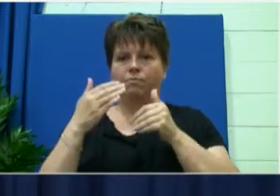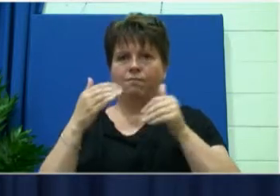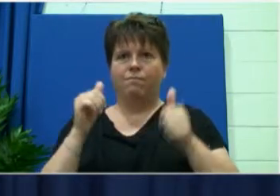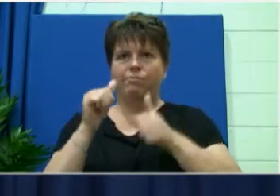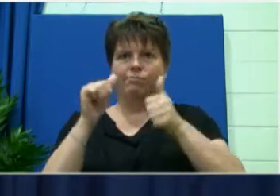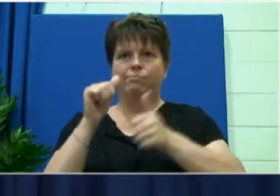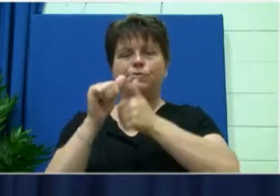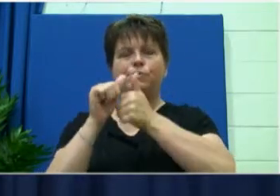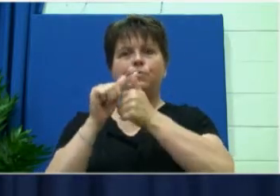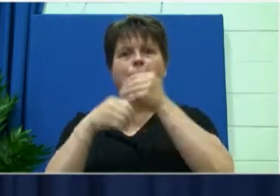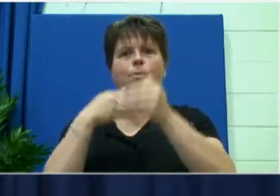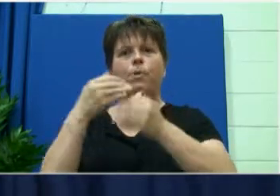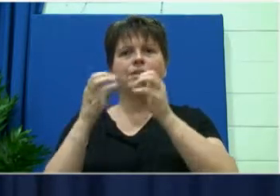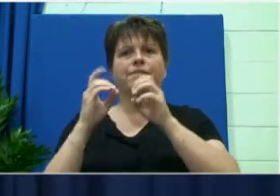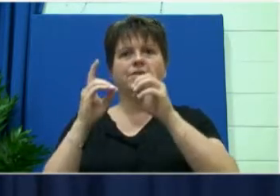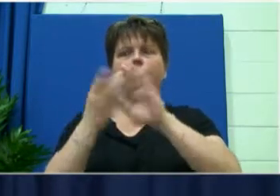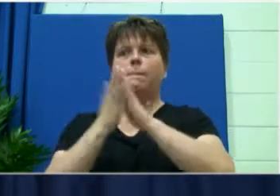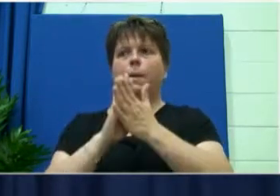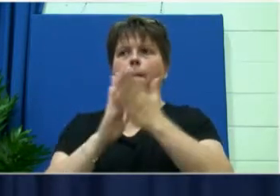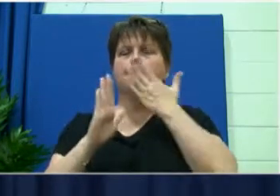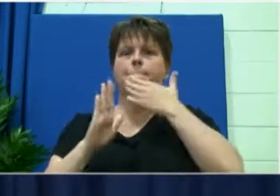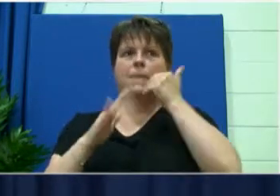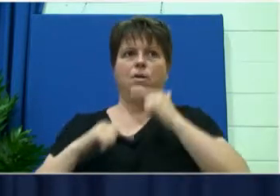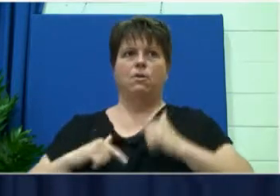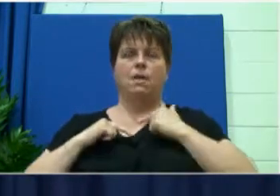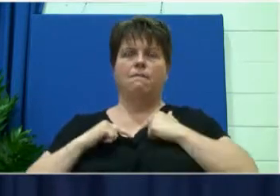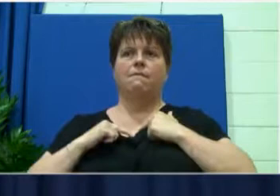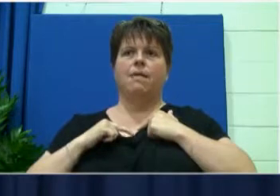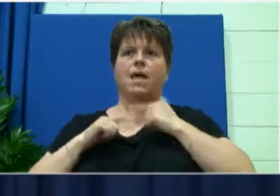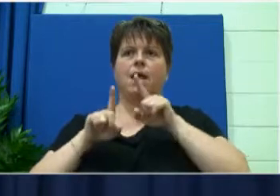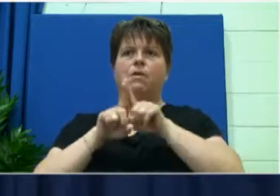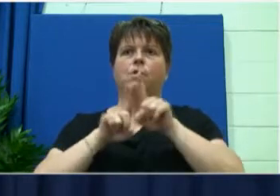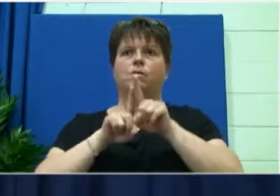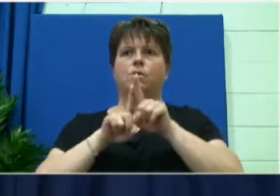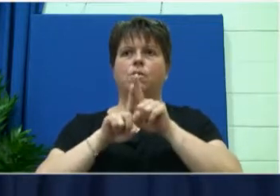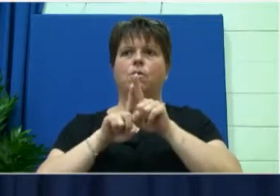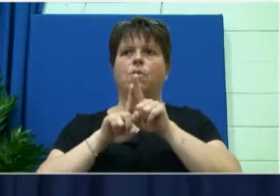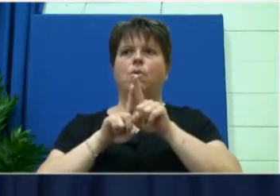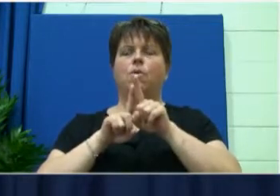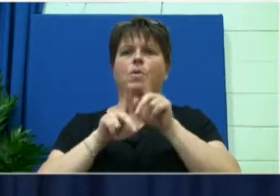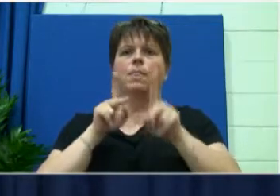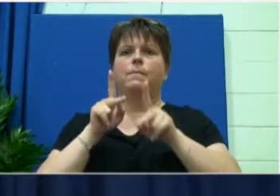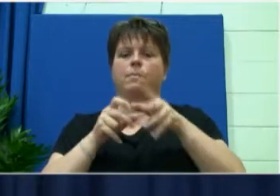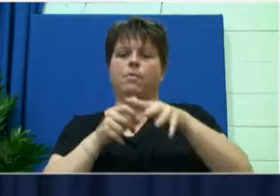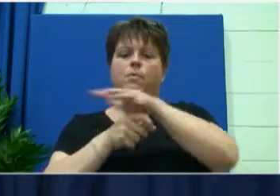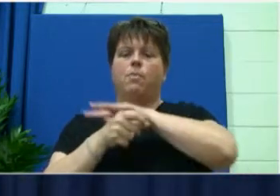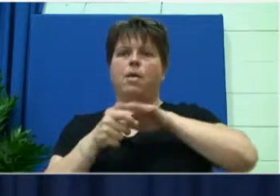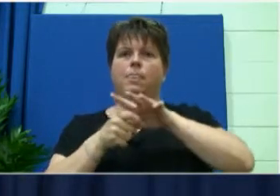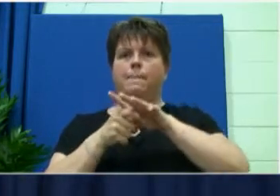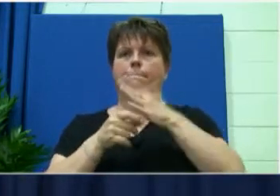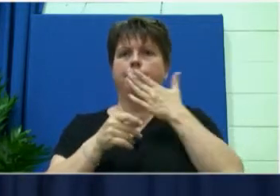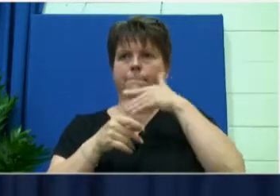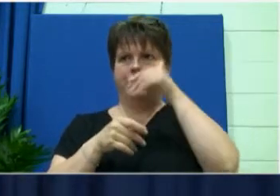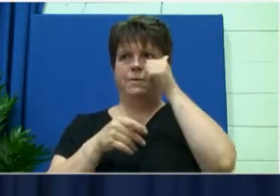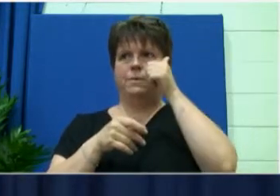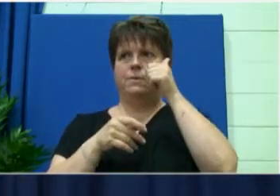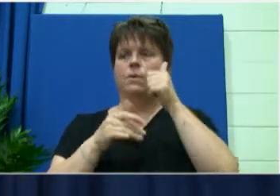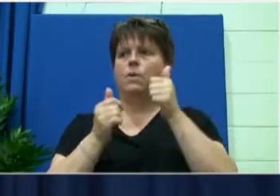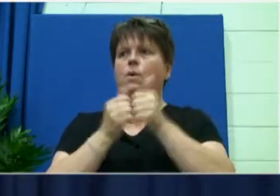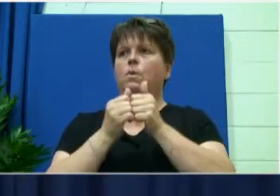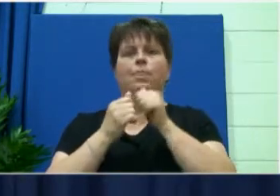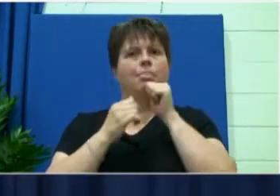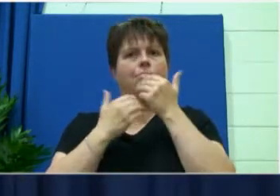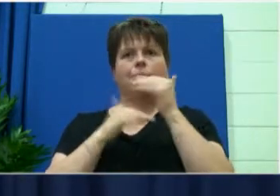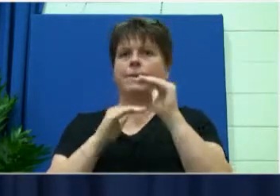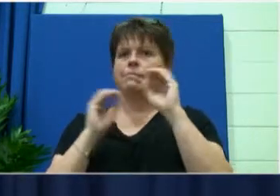education that will make your life better and the life of everybody that's around you better. And also with no